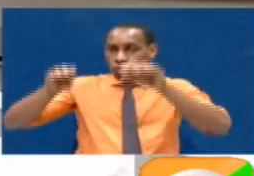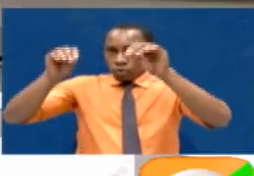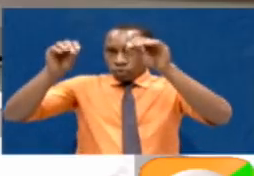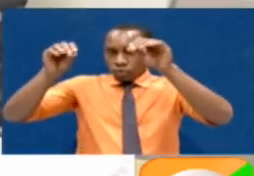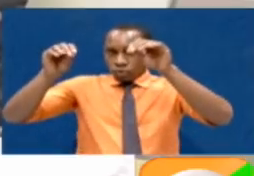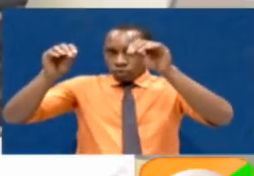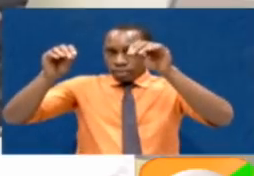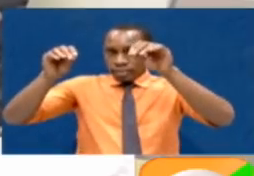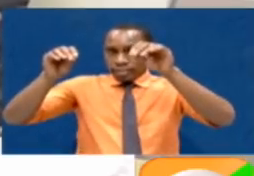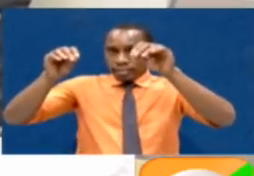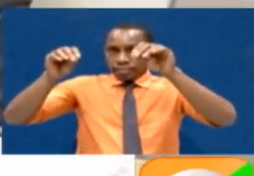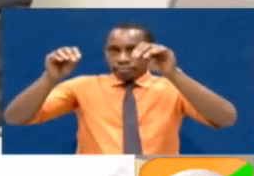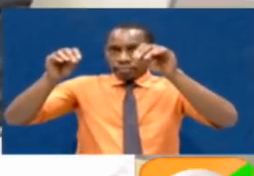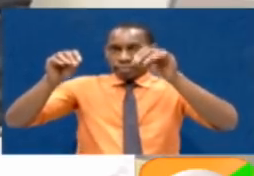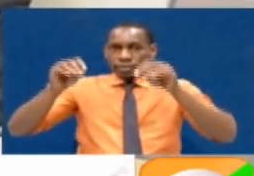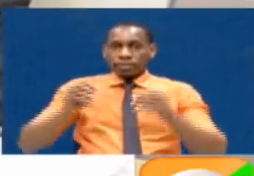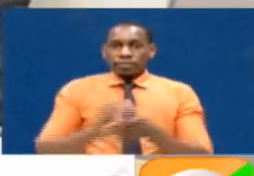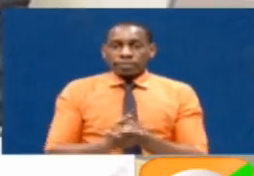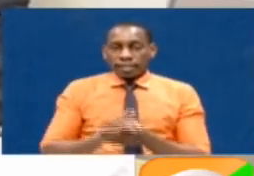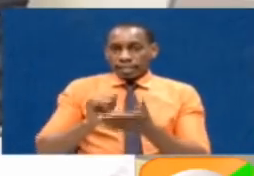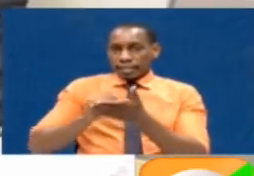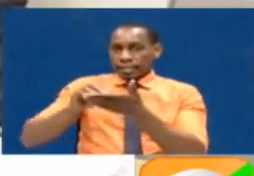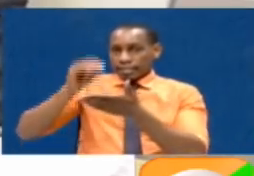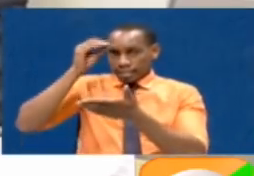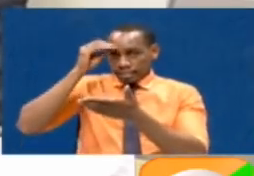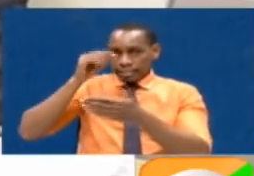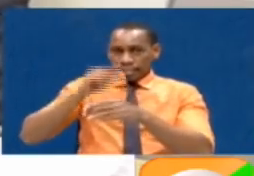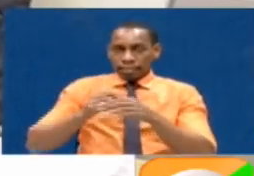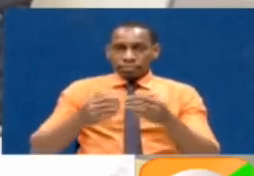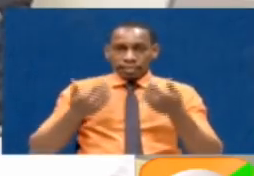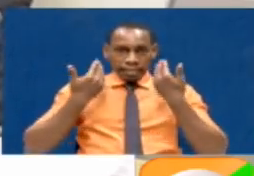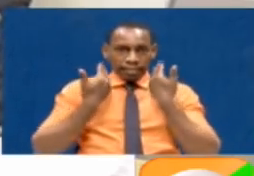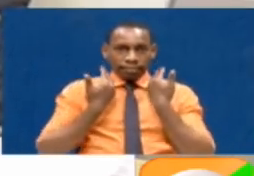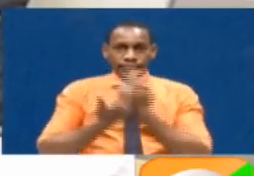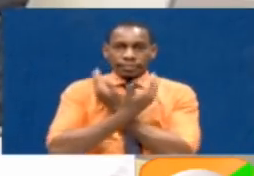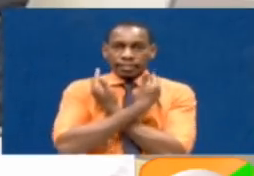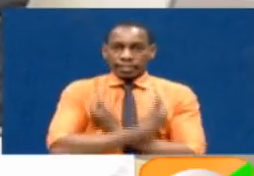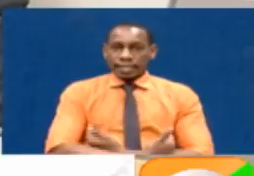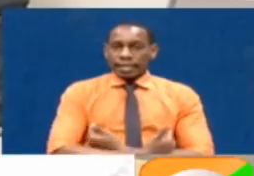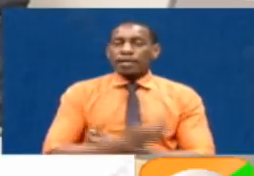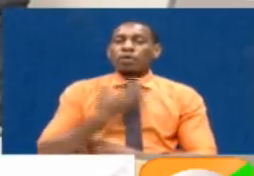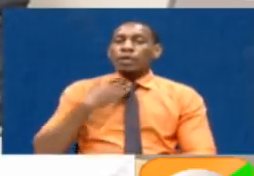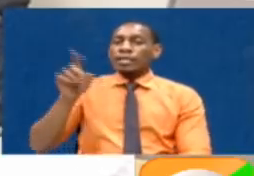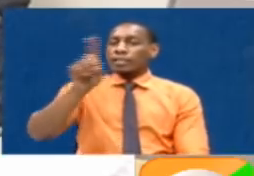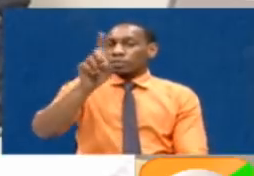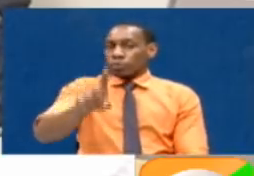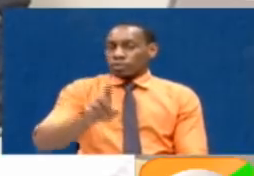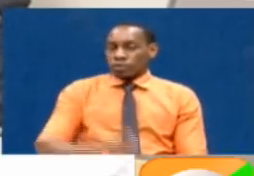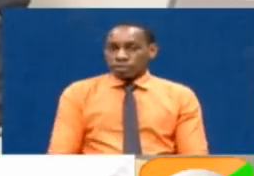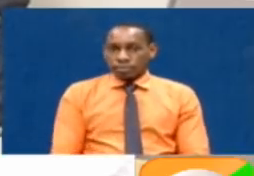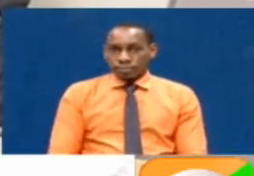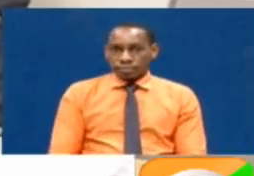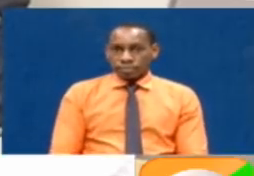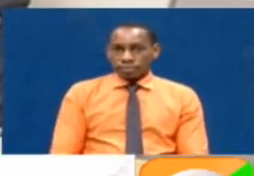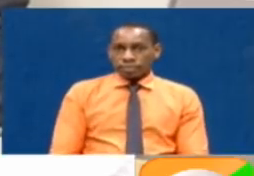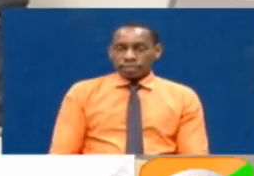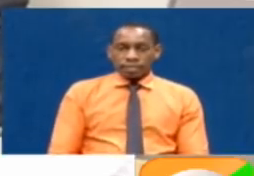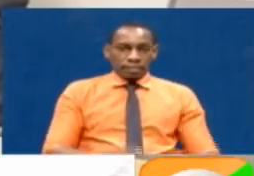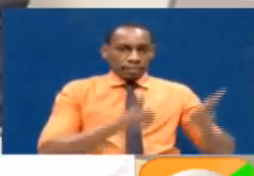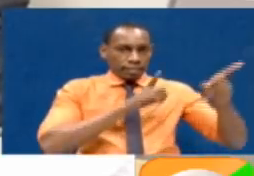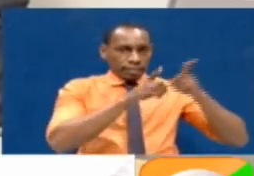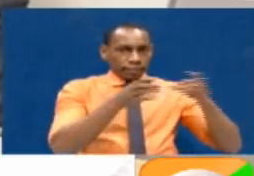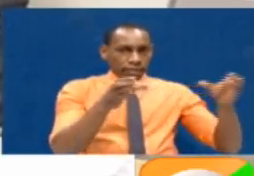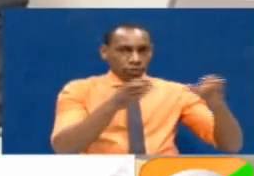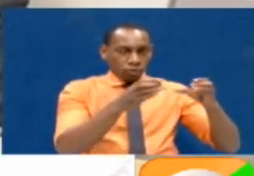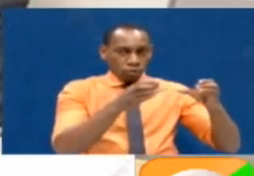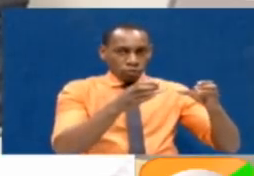you learned under Jeffrey Griffin at Starehe. But let me ask you this. Where do you see